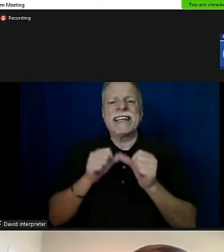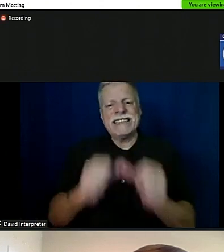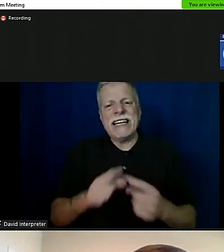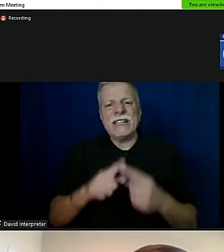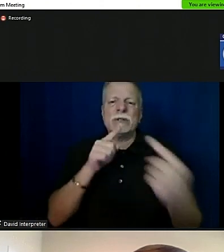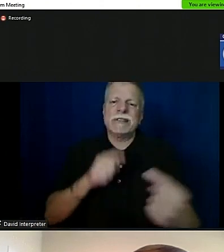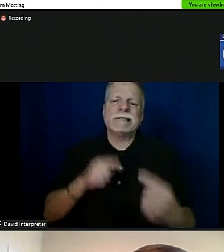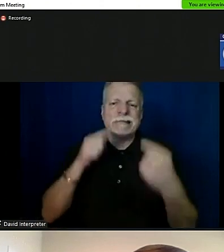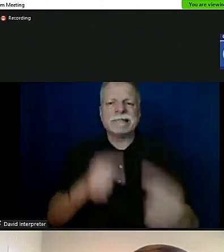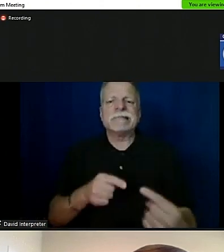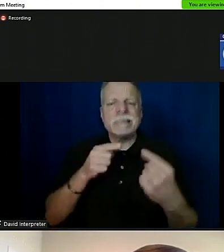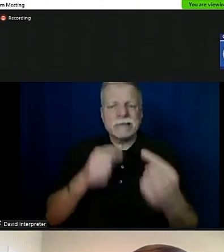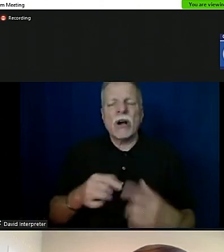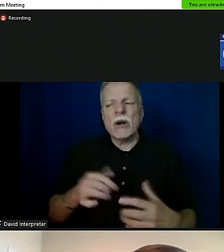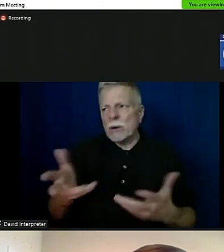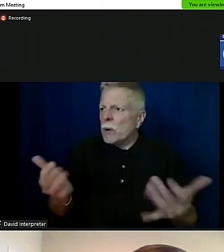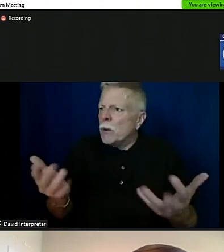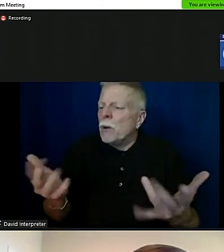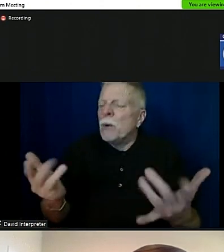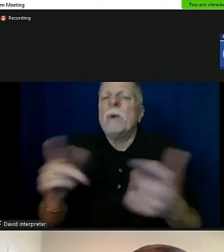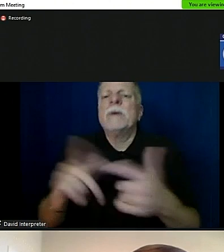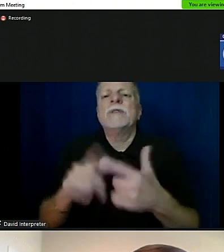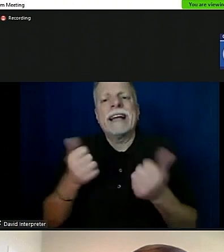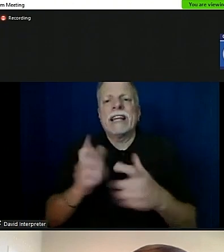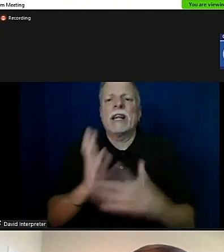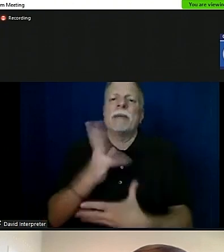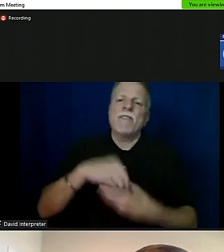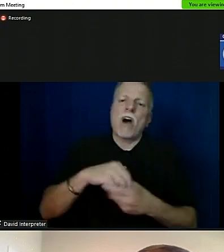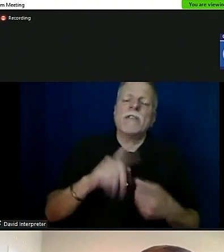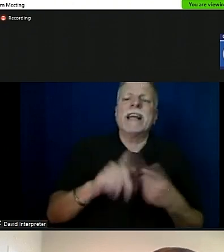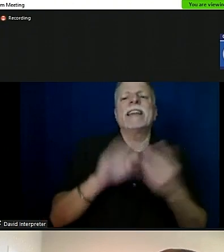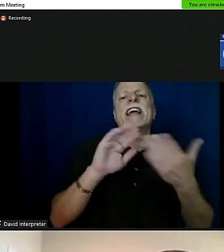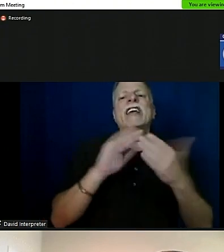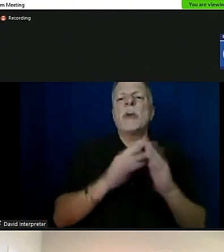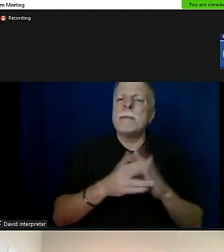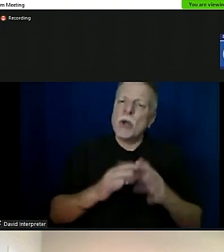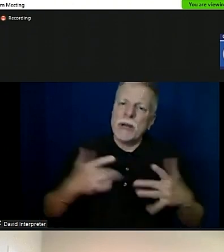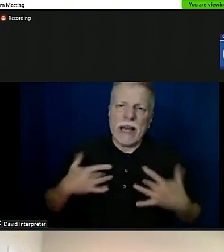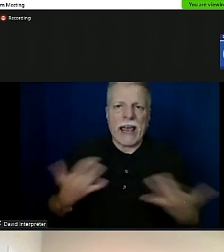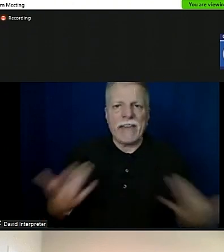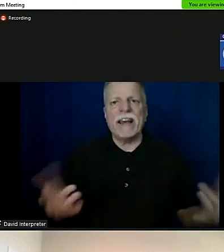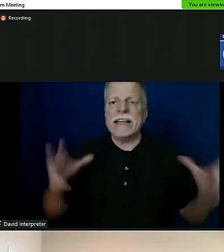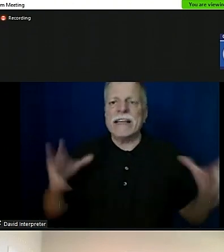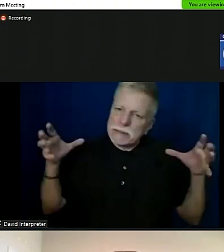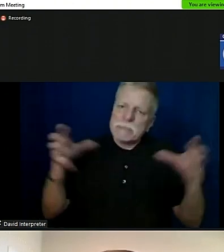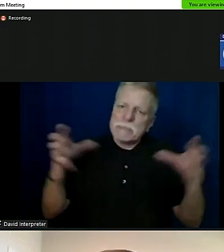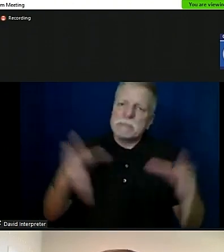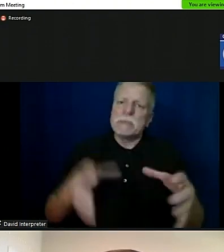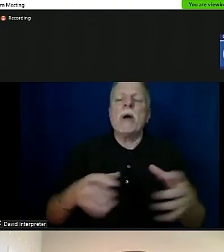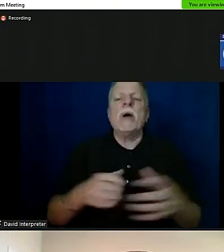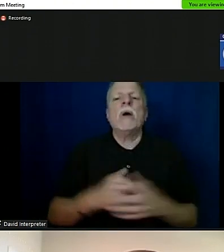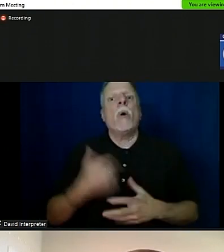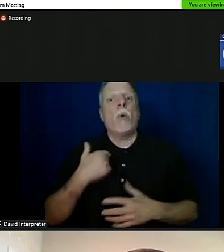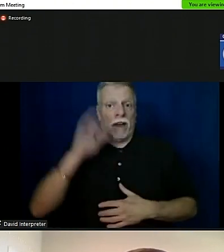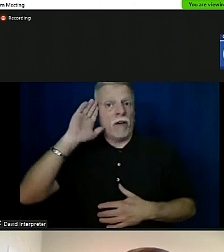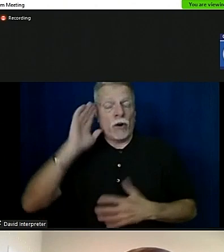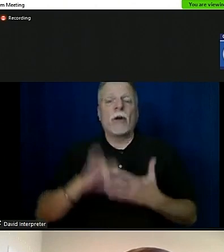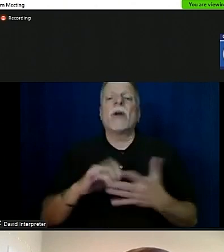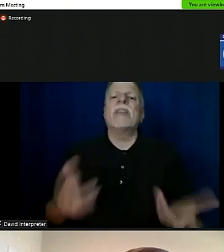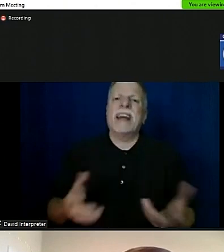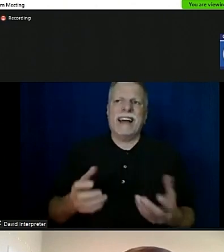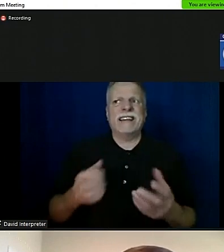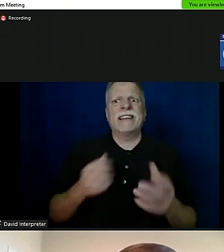our community targeted events that we're putting on. And we've heard that there were significant wait